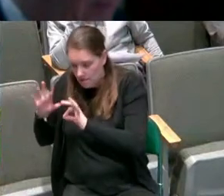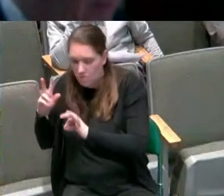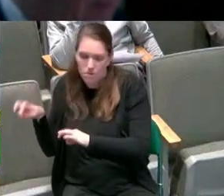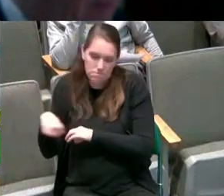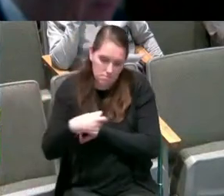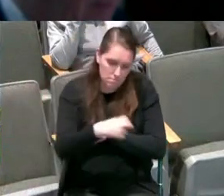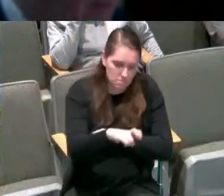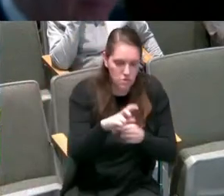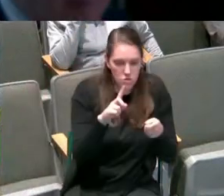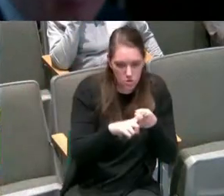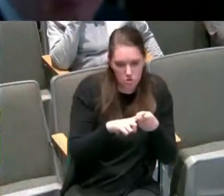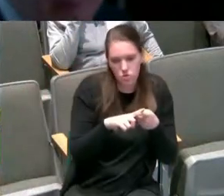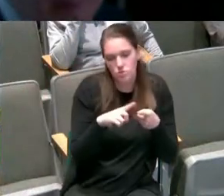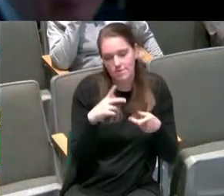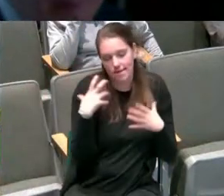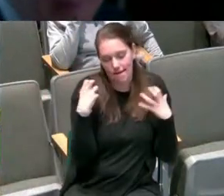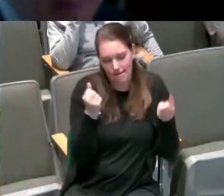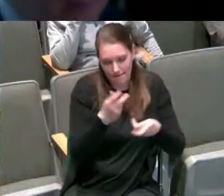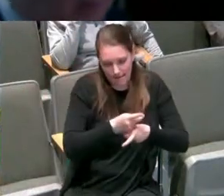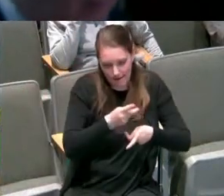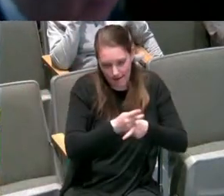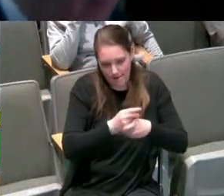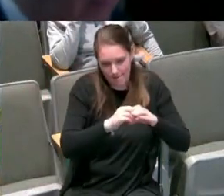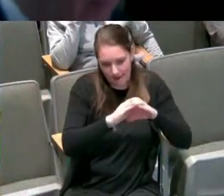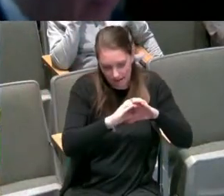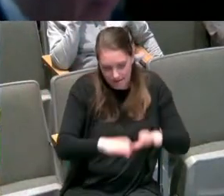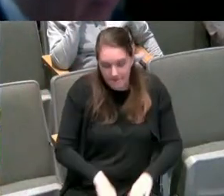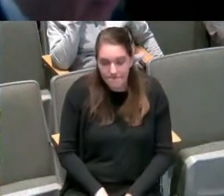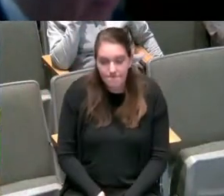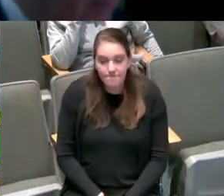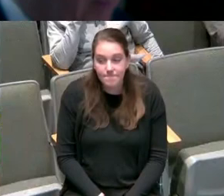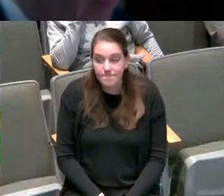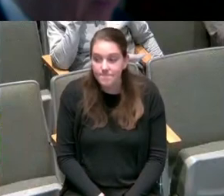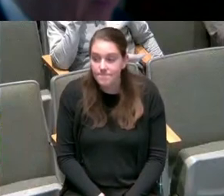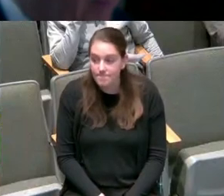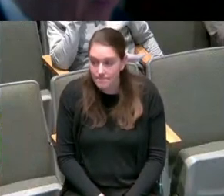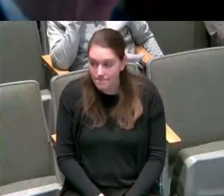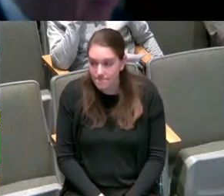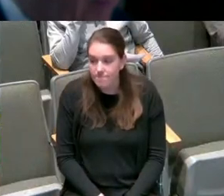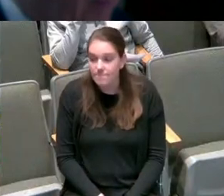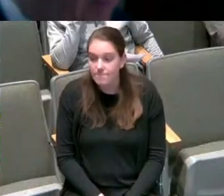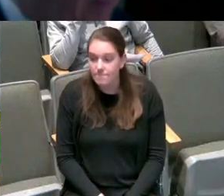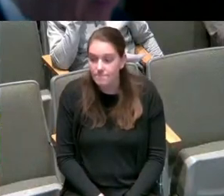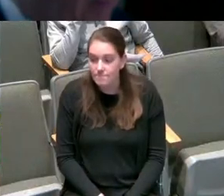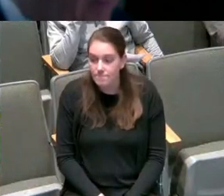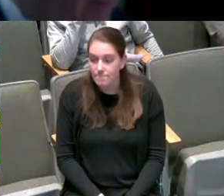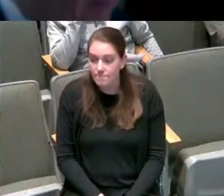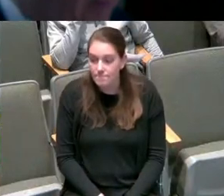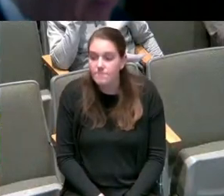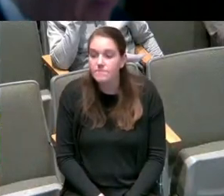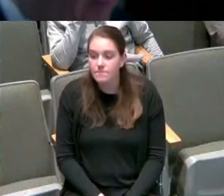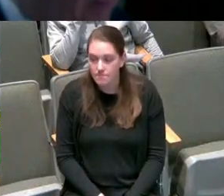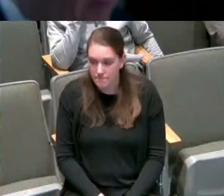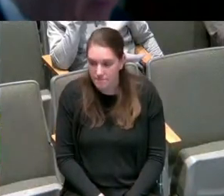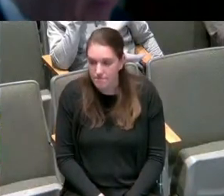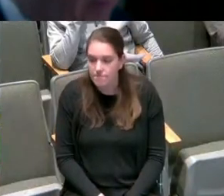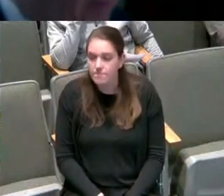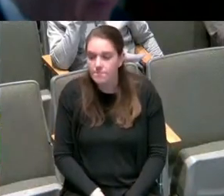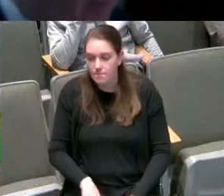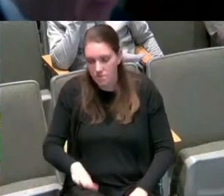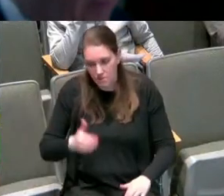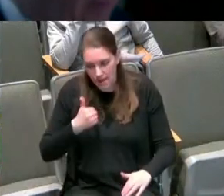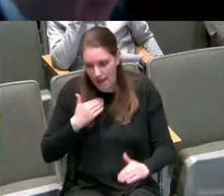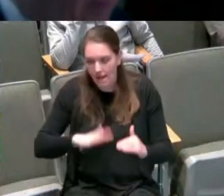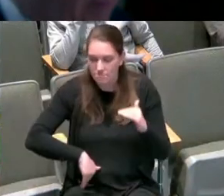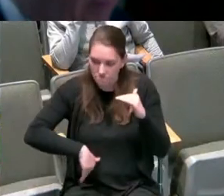Hopkinton retains the very highest Bond rating standard and Poor's AAA which allows the town to borrow for construction and proven projects at the very